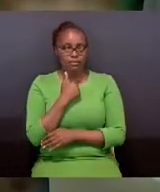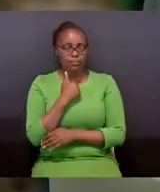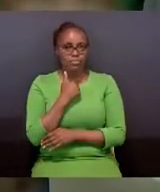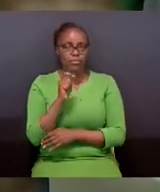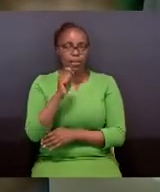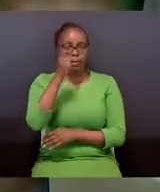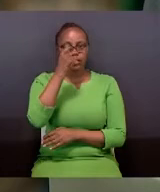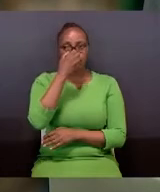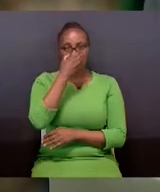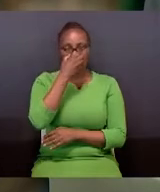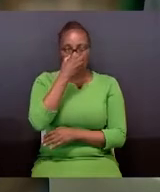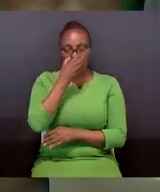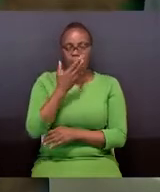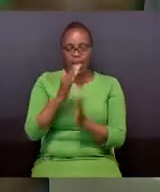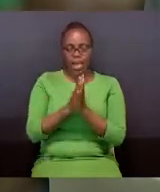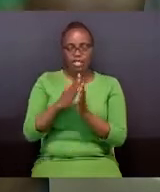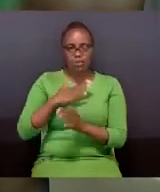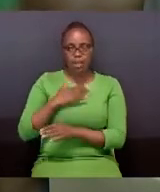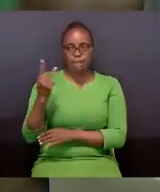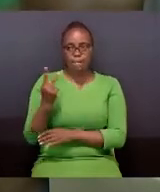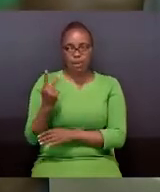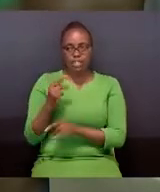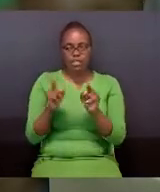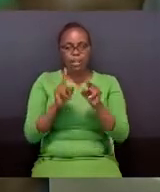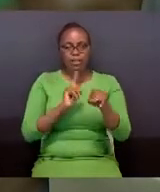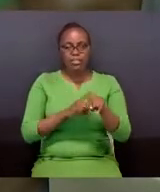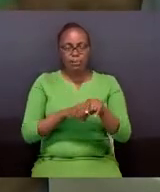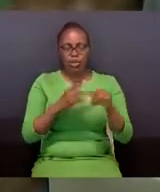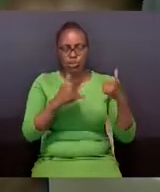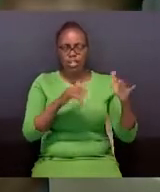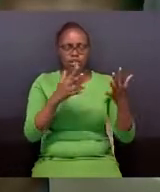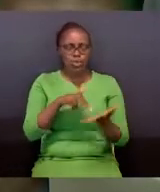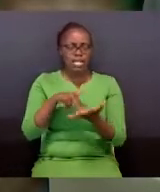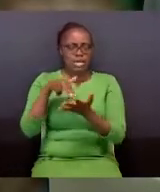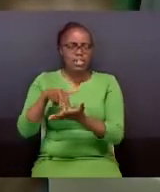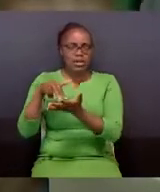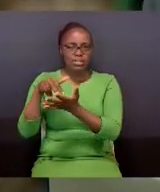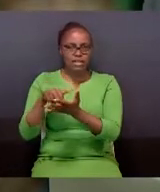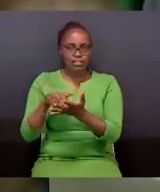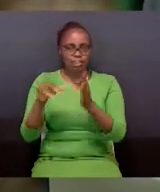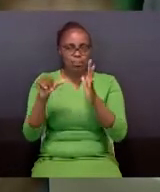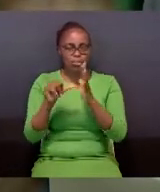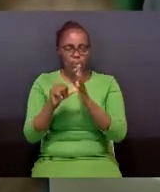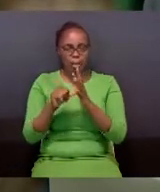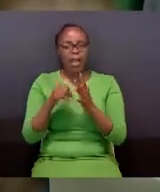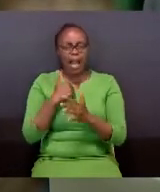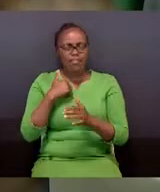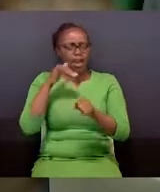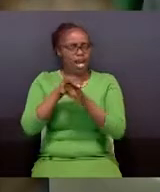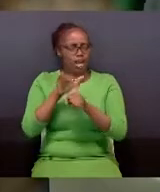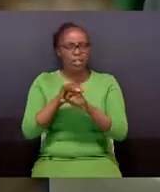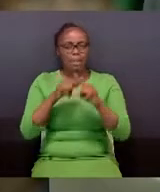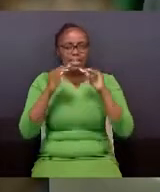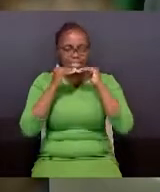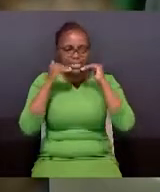President William Ruto and I, as we looked for the presidency, had many problems, but we were smiling every day. It